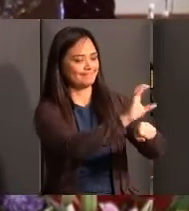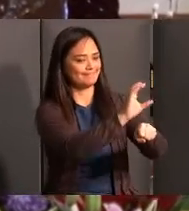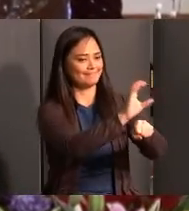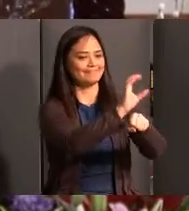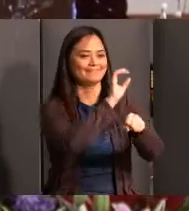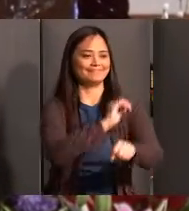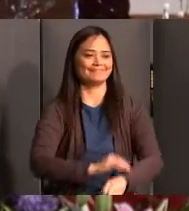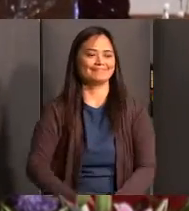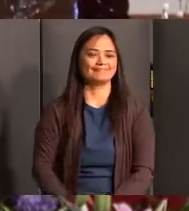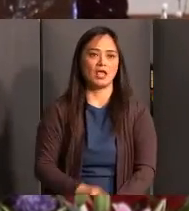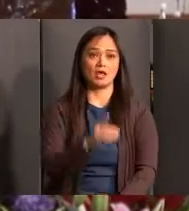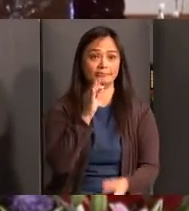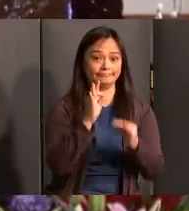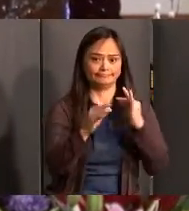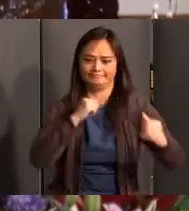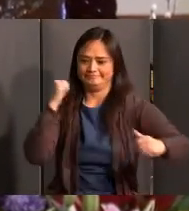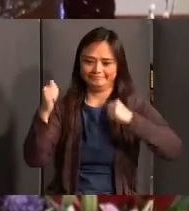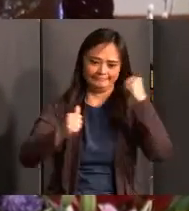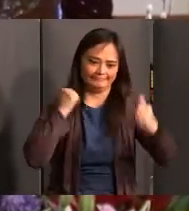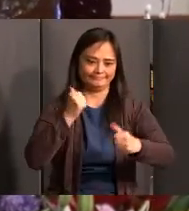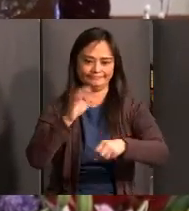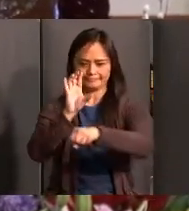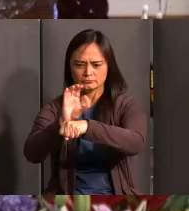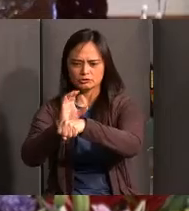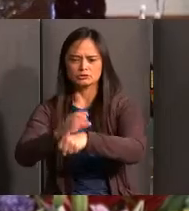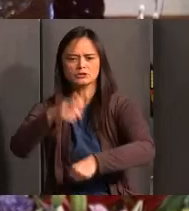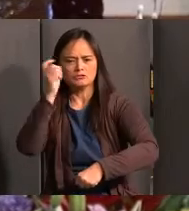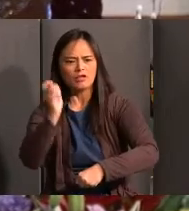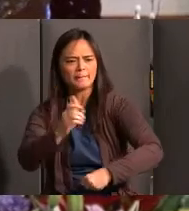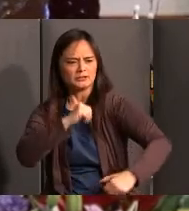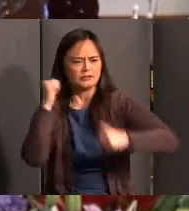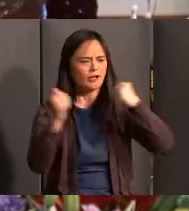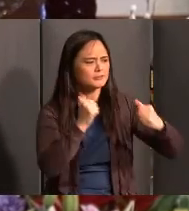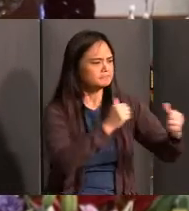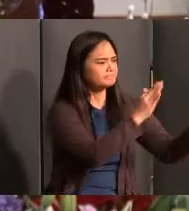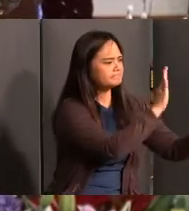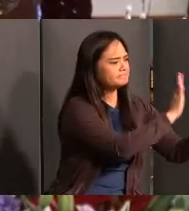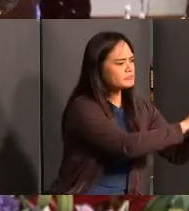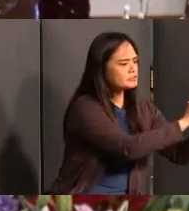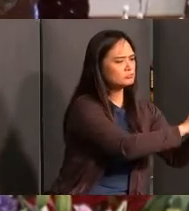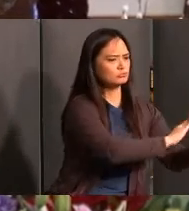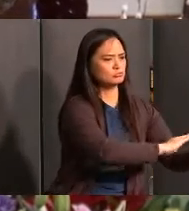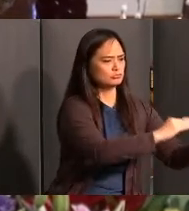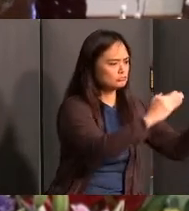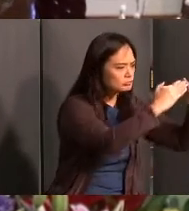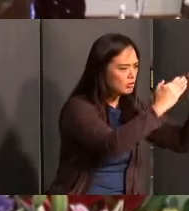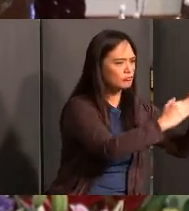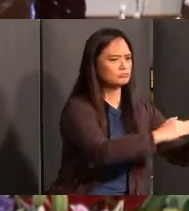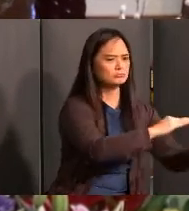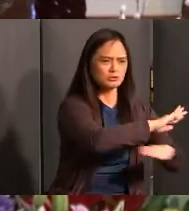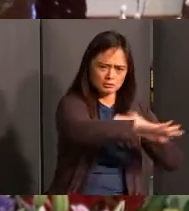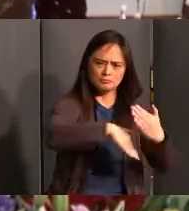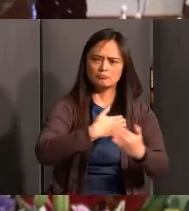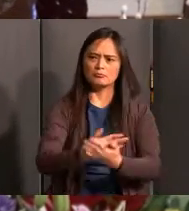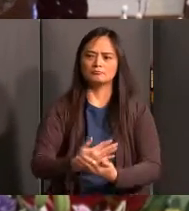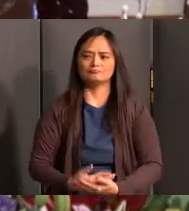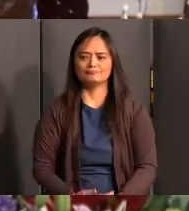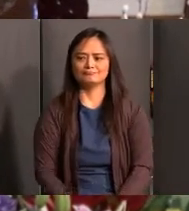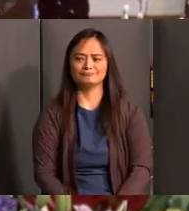I'm active here, you can be active there. You see, we make sense everywhere. We make sense in our